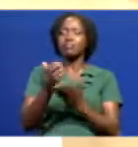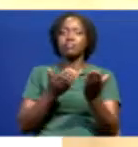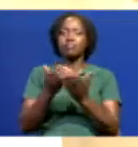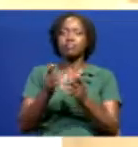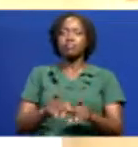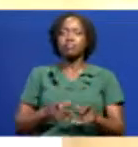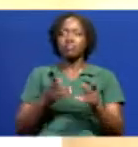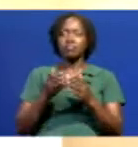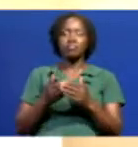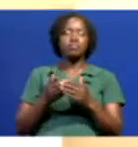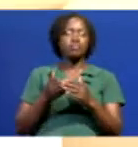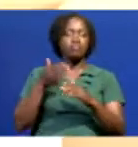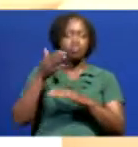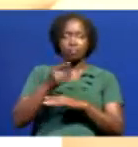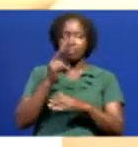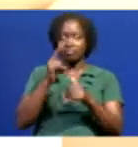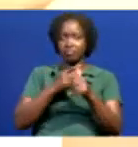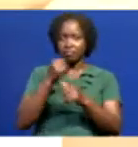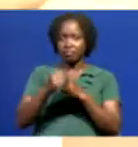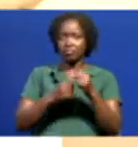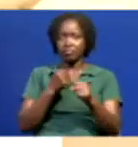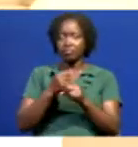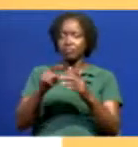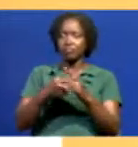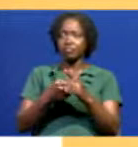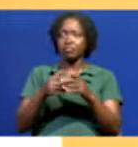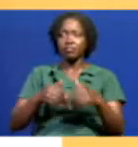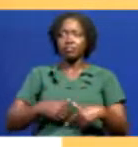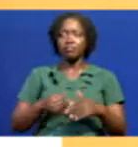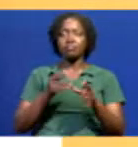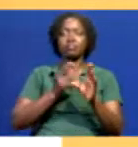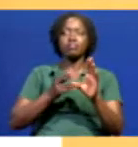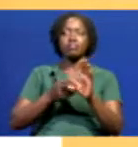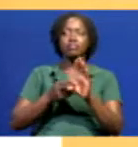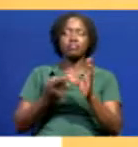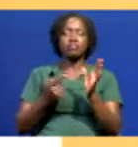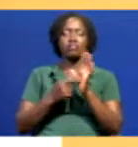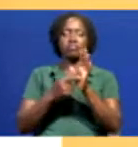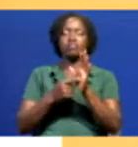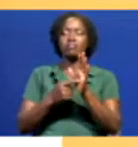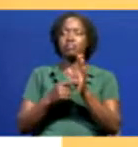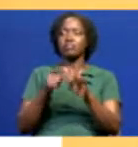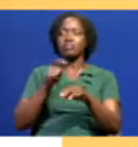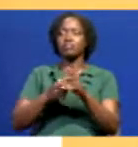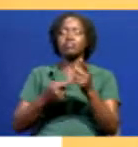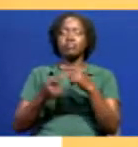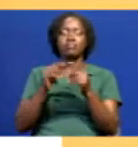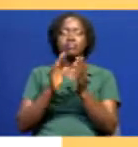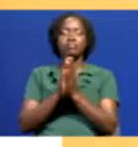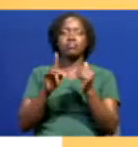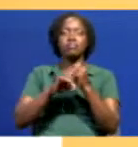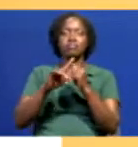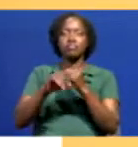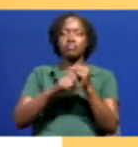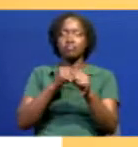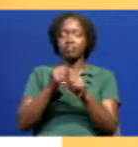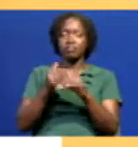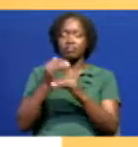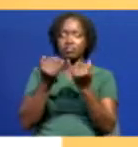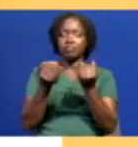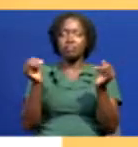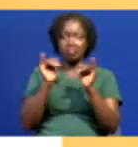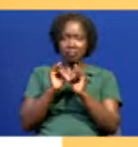the first year of establishment, calling on the youth to participate in the show. Time has come, 60 years after independence, for us to shift